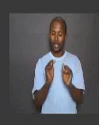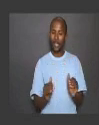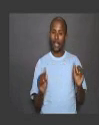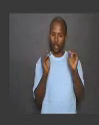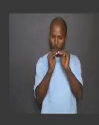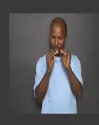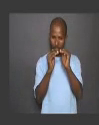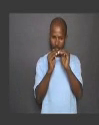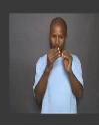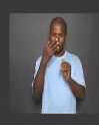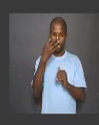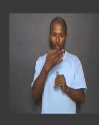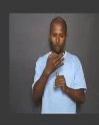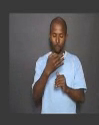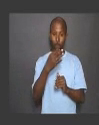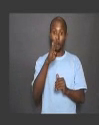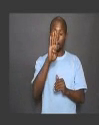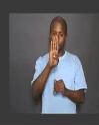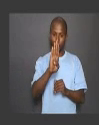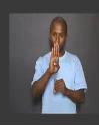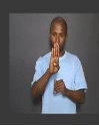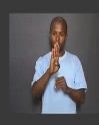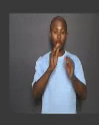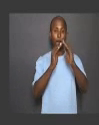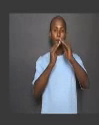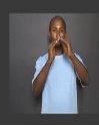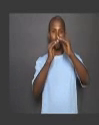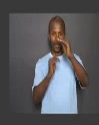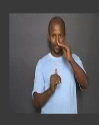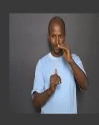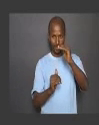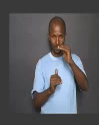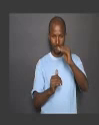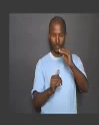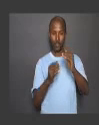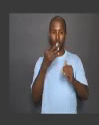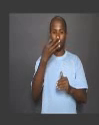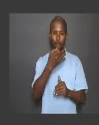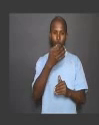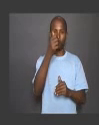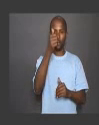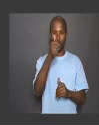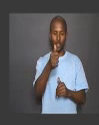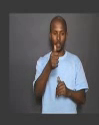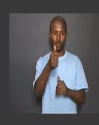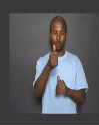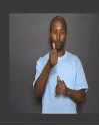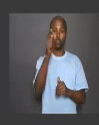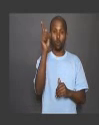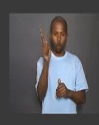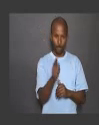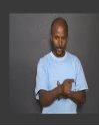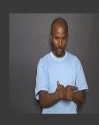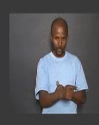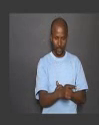equals f of b minus f of a